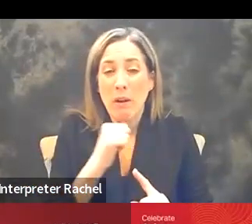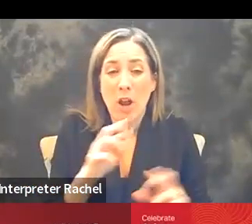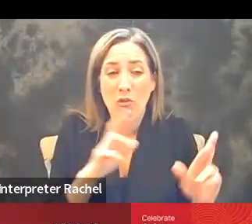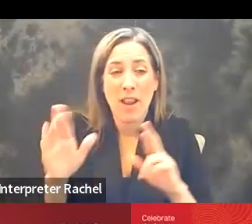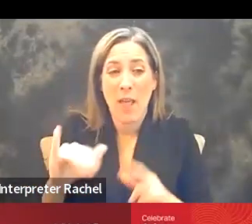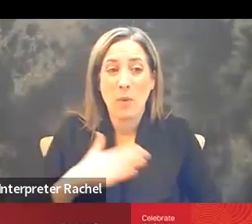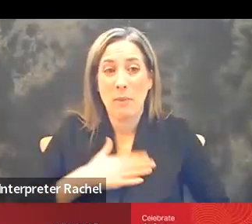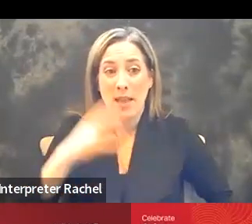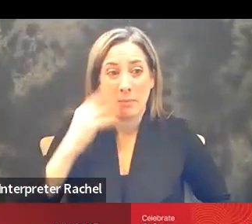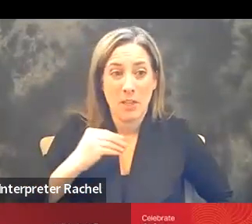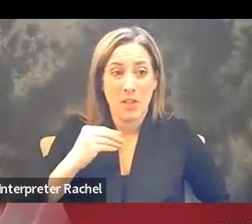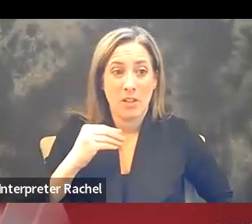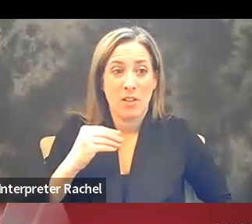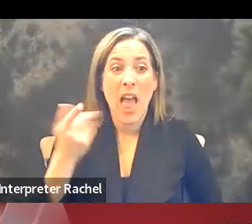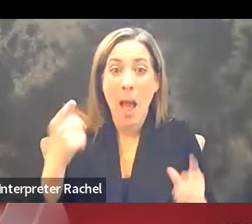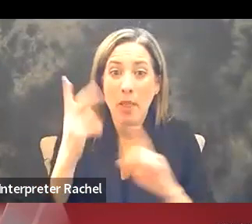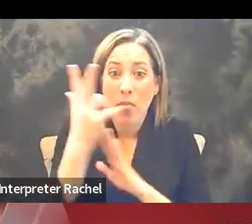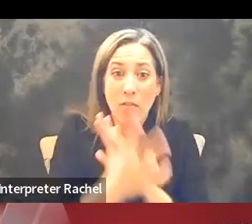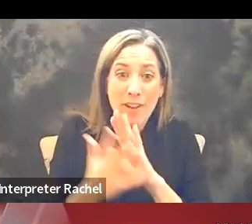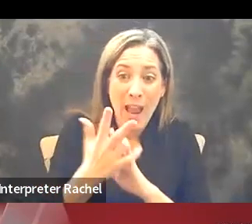experience literally 3 hours ago.